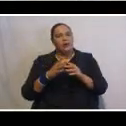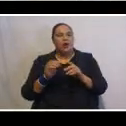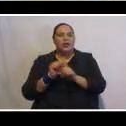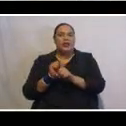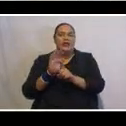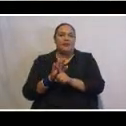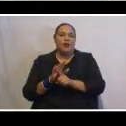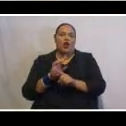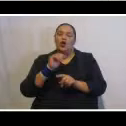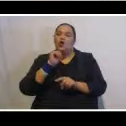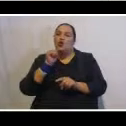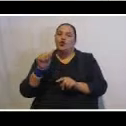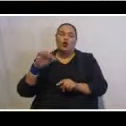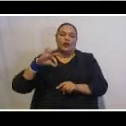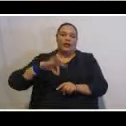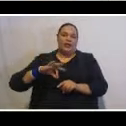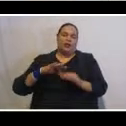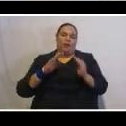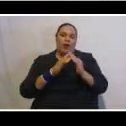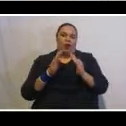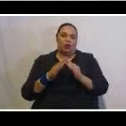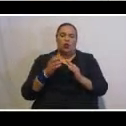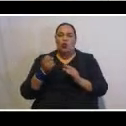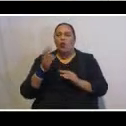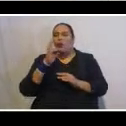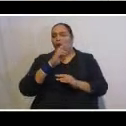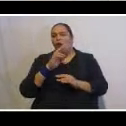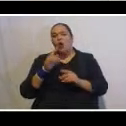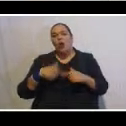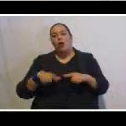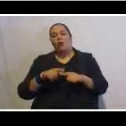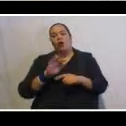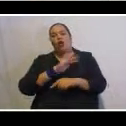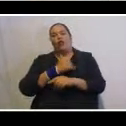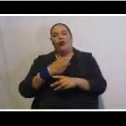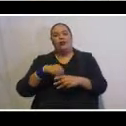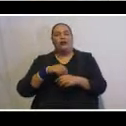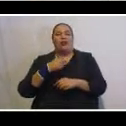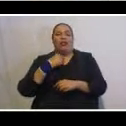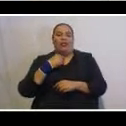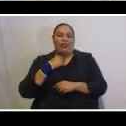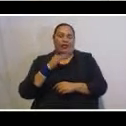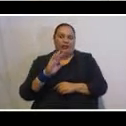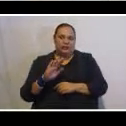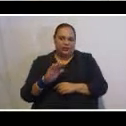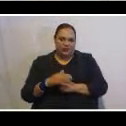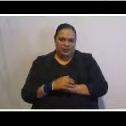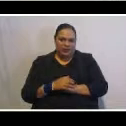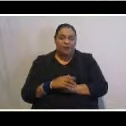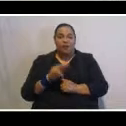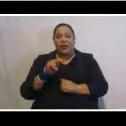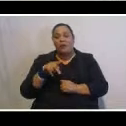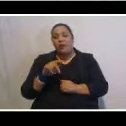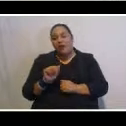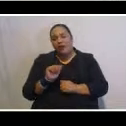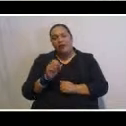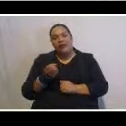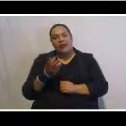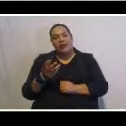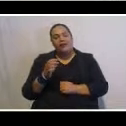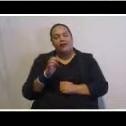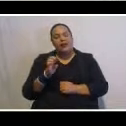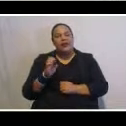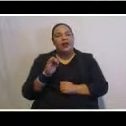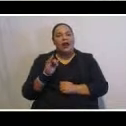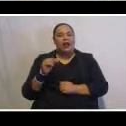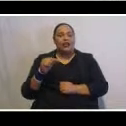on low-income households, nor on local authorities trapped in debt spirals. NPAs given to the